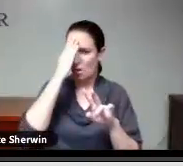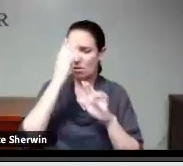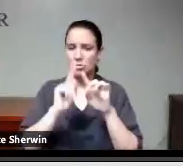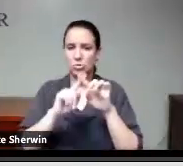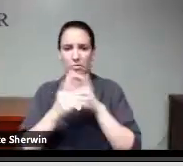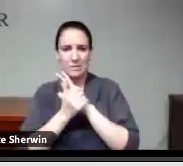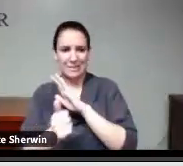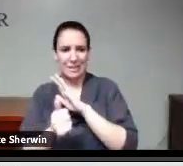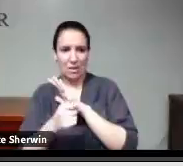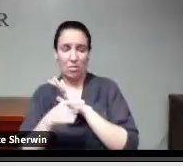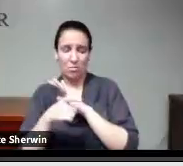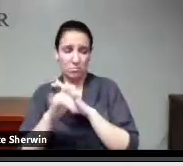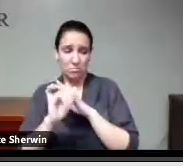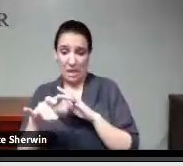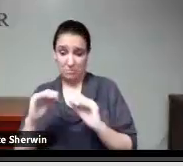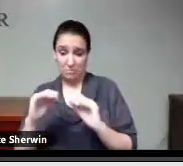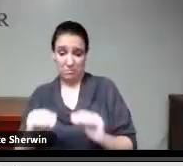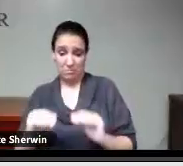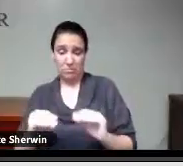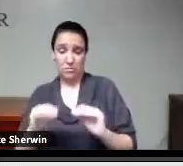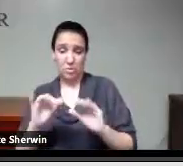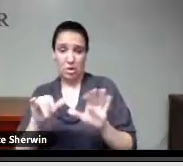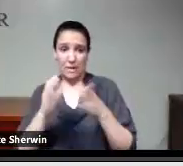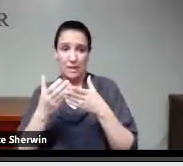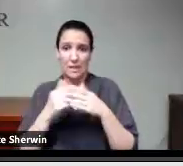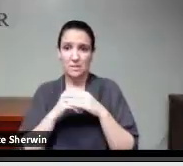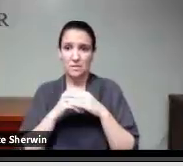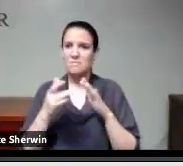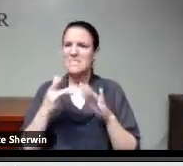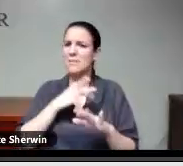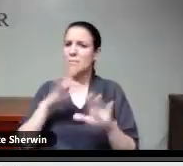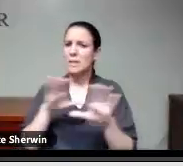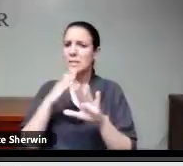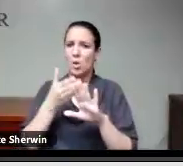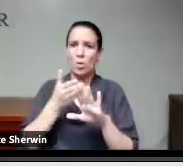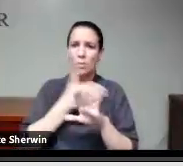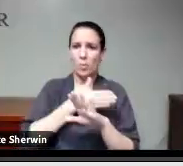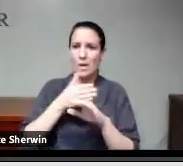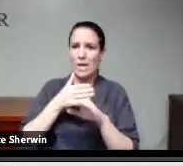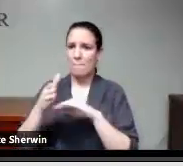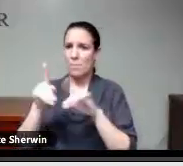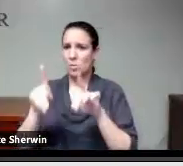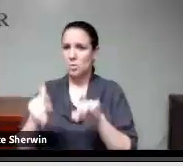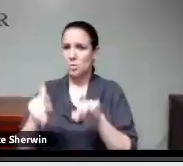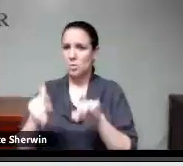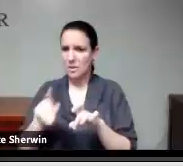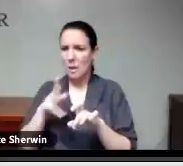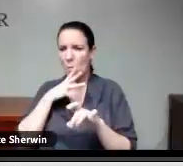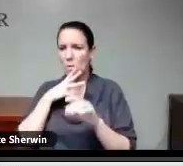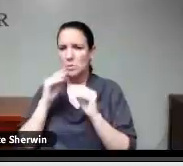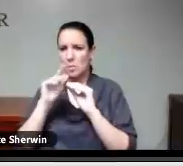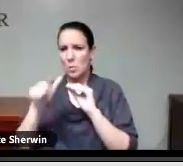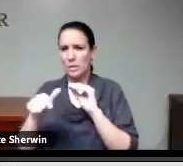This is most often done through pre and post tests, and we'll talk a little bit more about this, but this is where